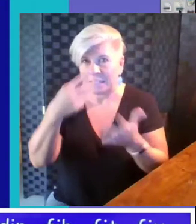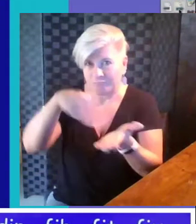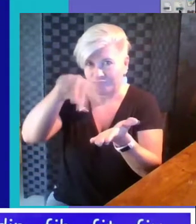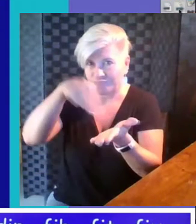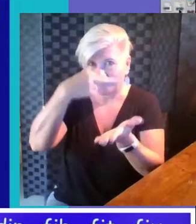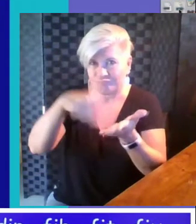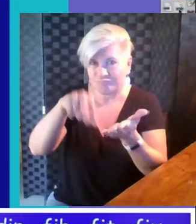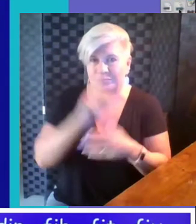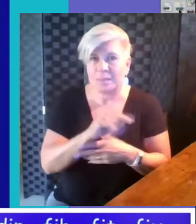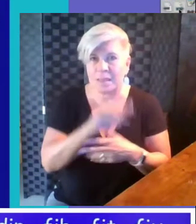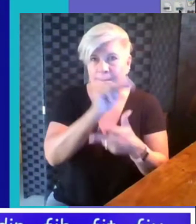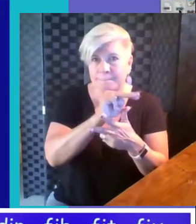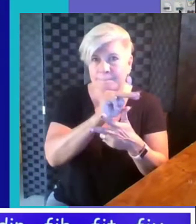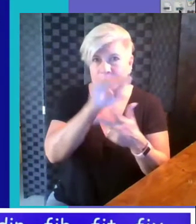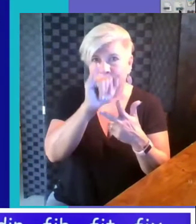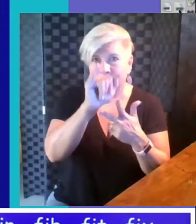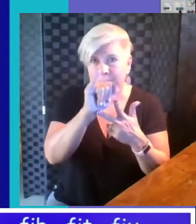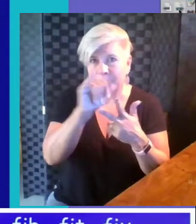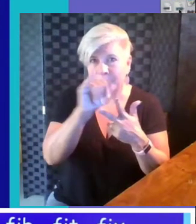ja-ig,